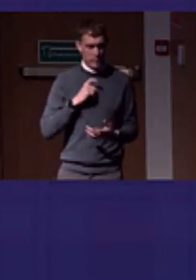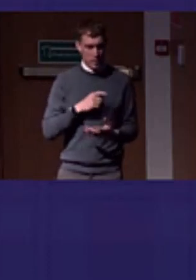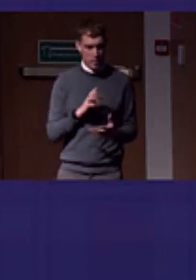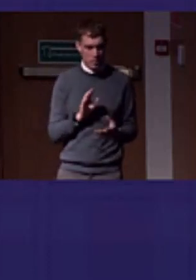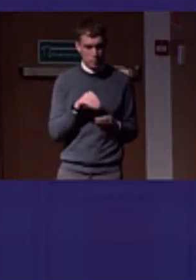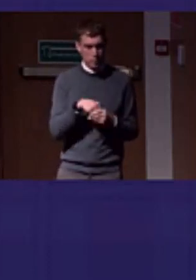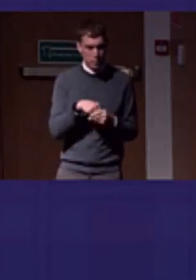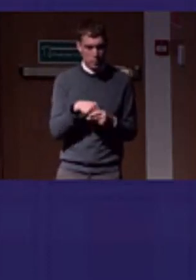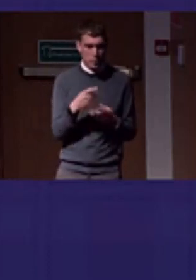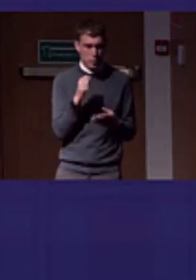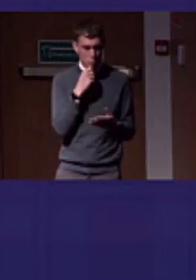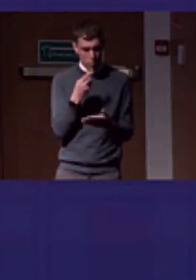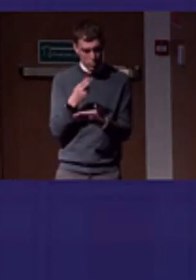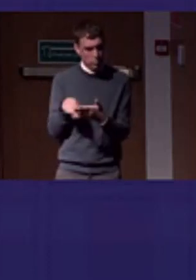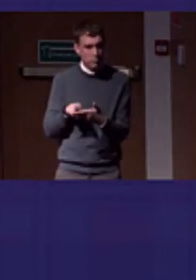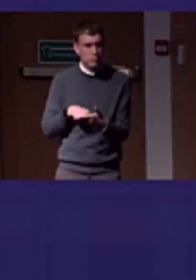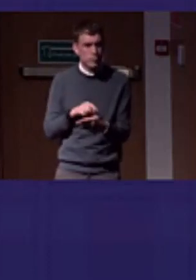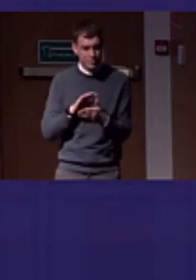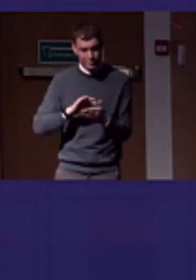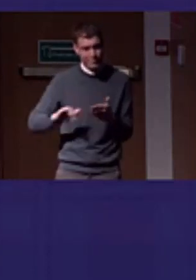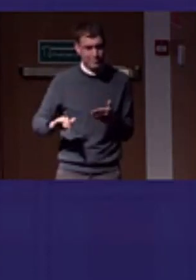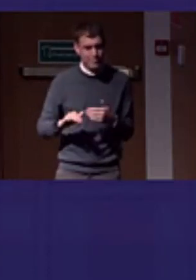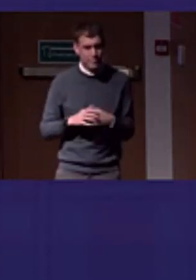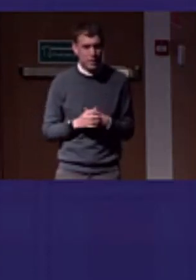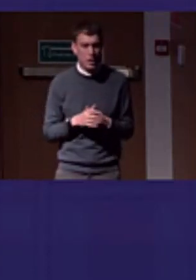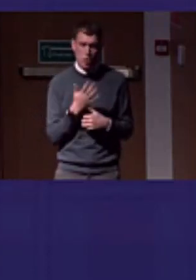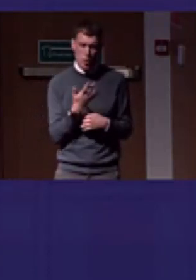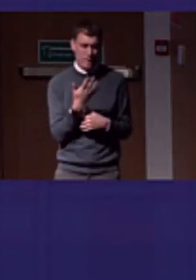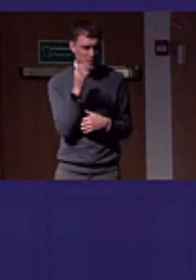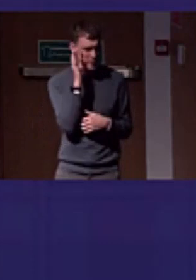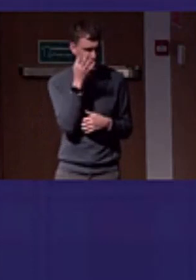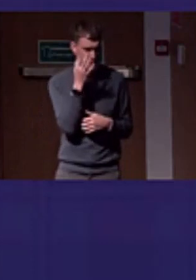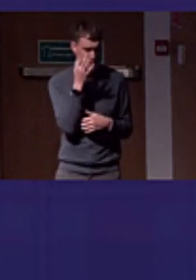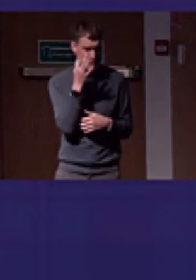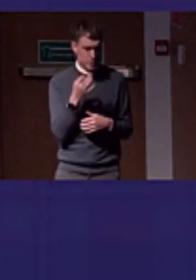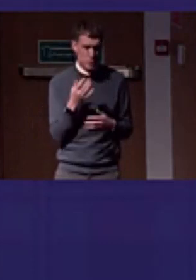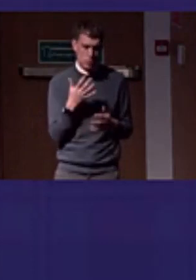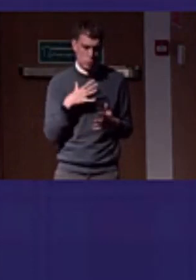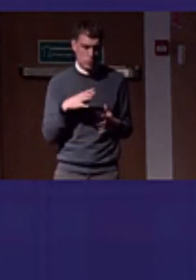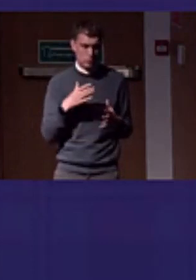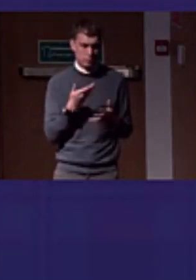just cross that part out. I'd like to spend 5 minutes talking about